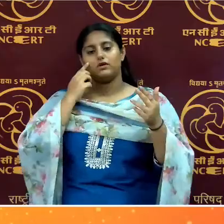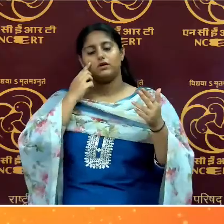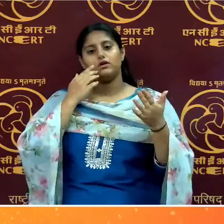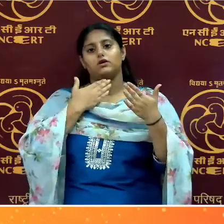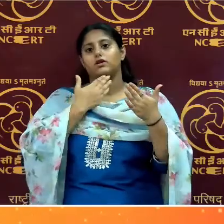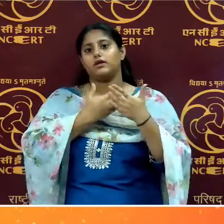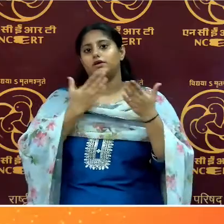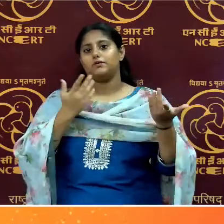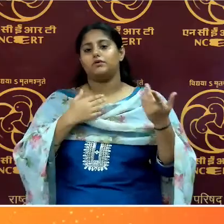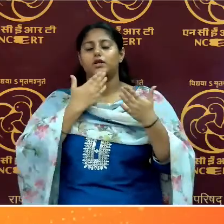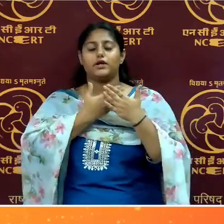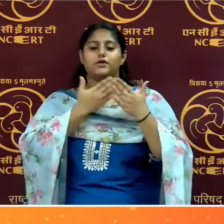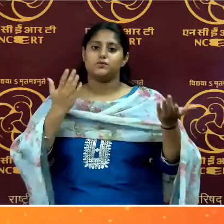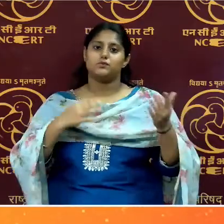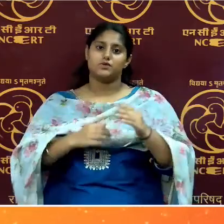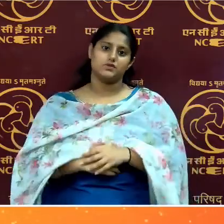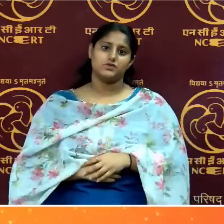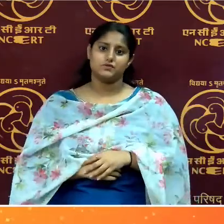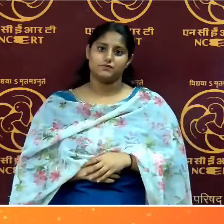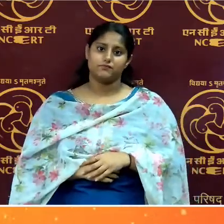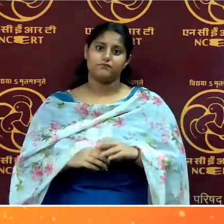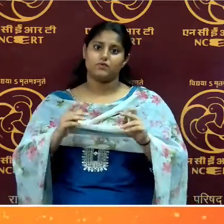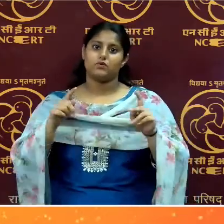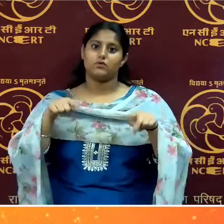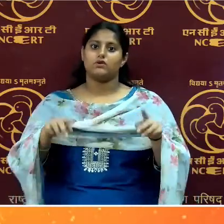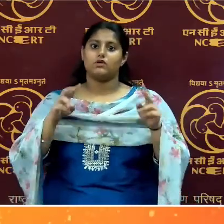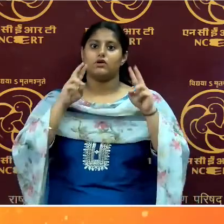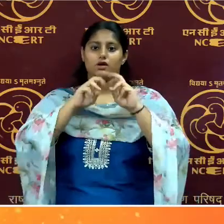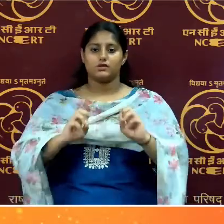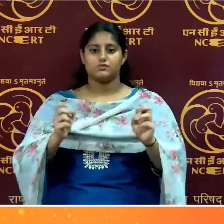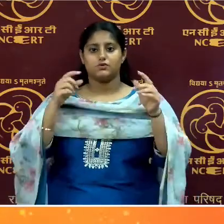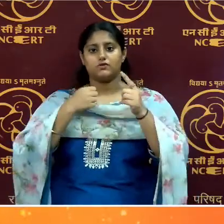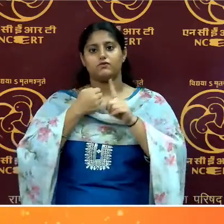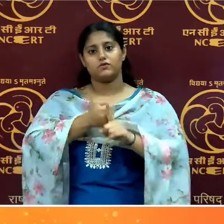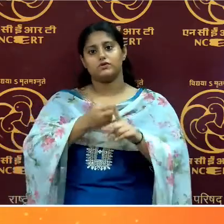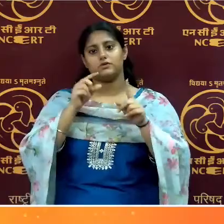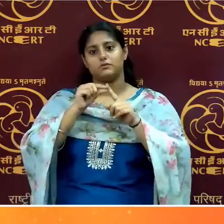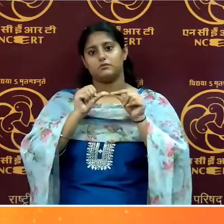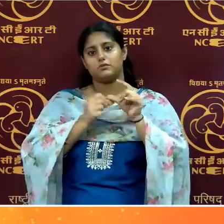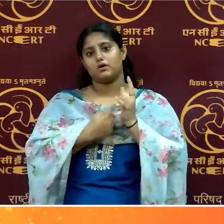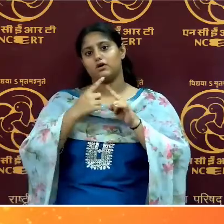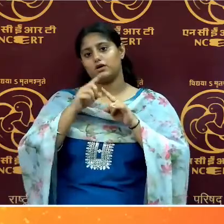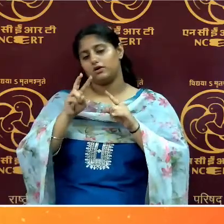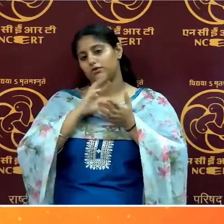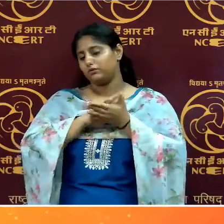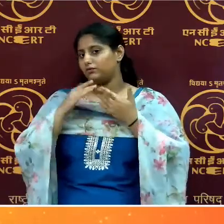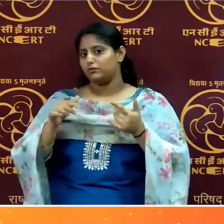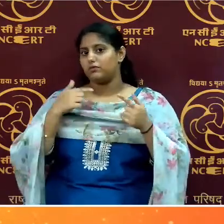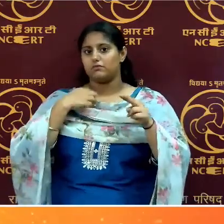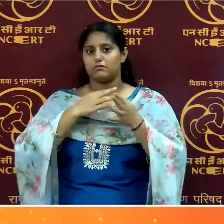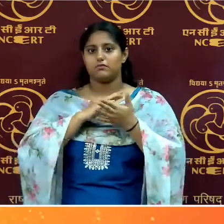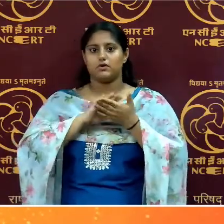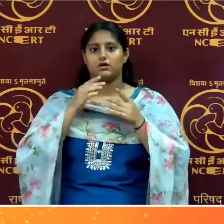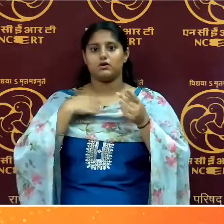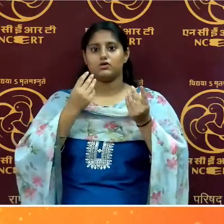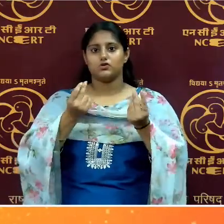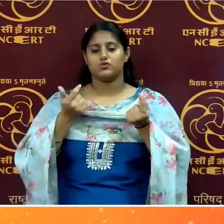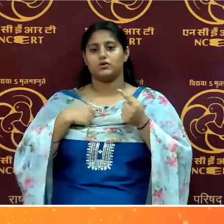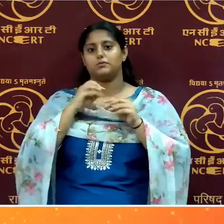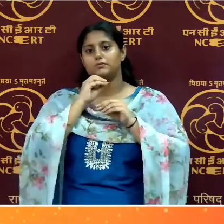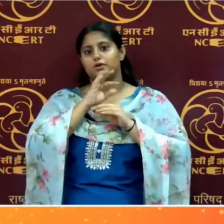contribution to the session. Thank you so much. So, Exploring Forces Part 2 has come to an end, and with this it's time for me to give you quick